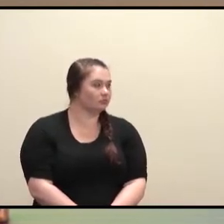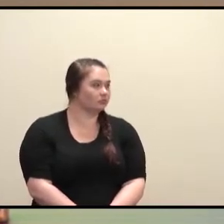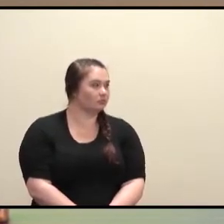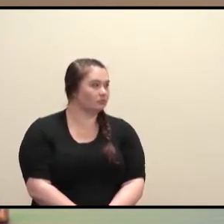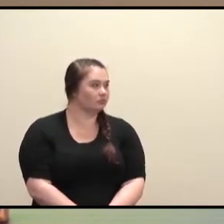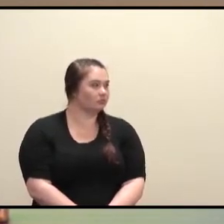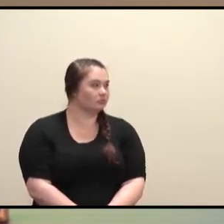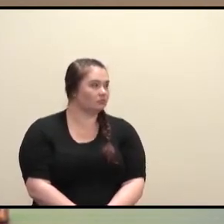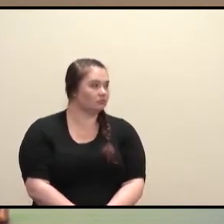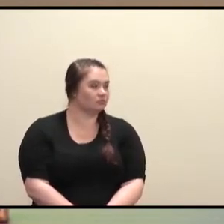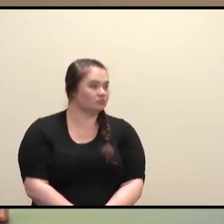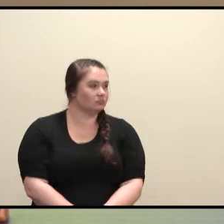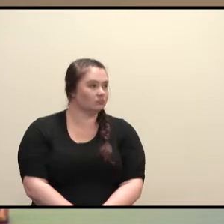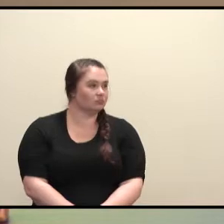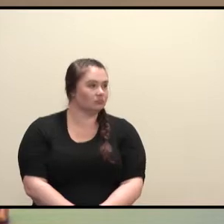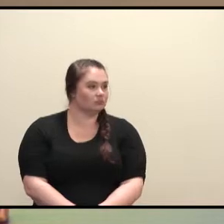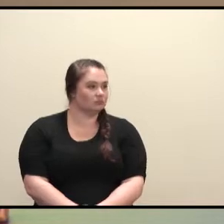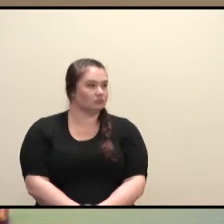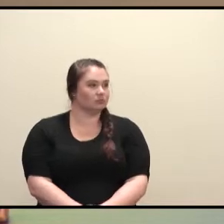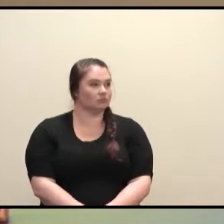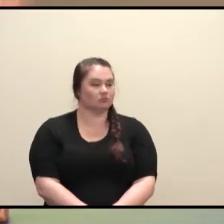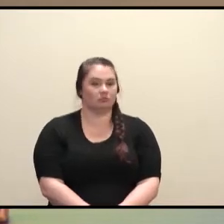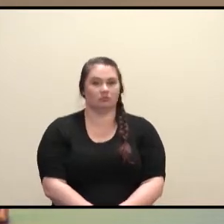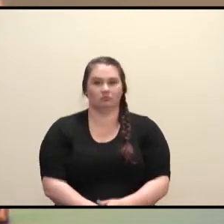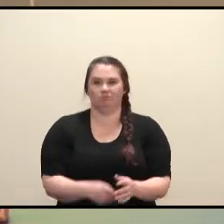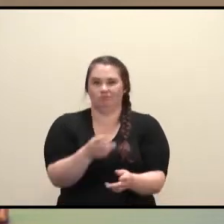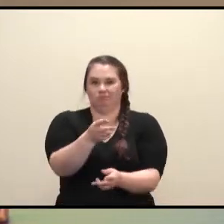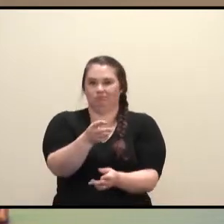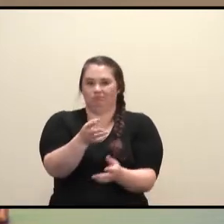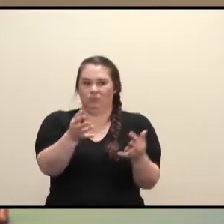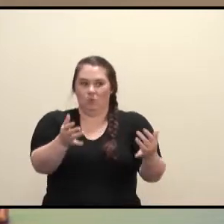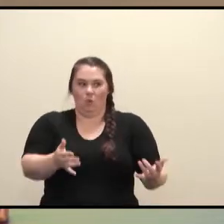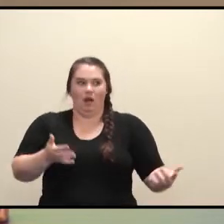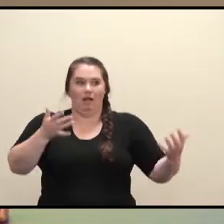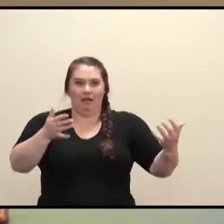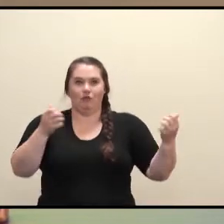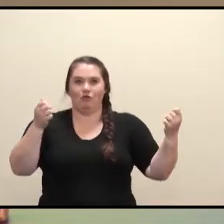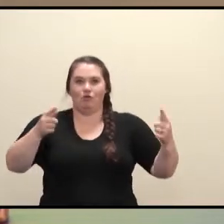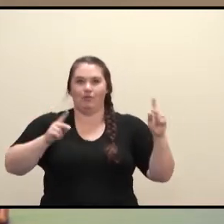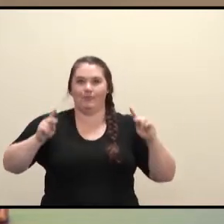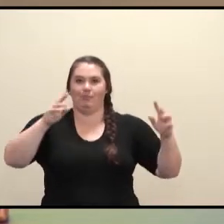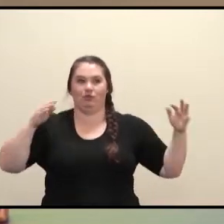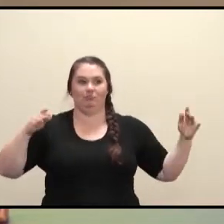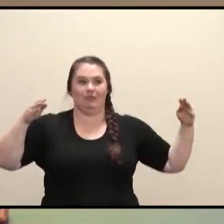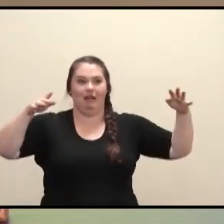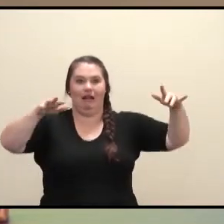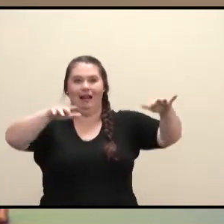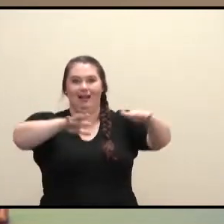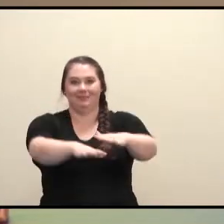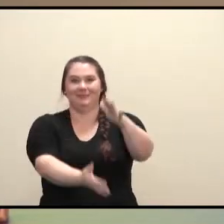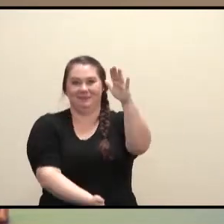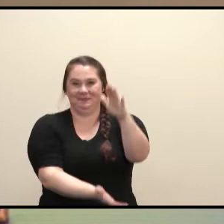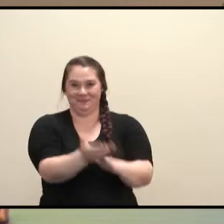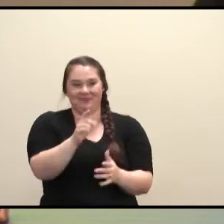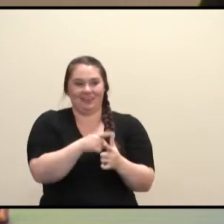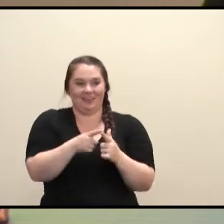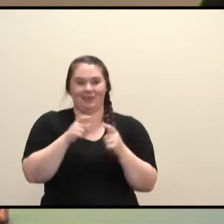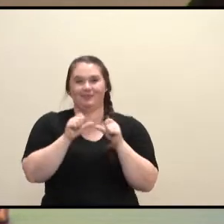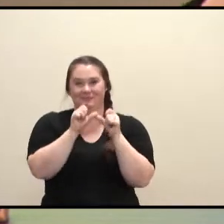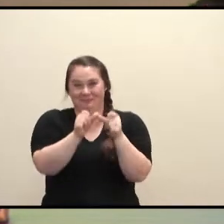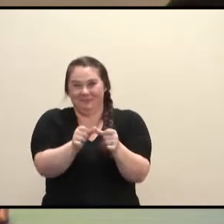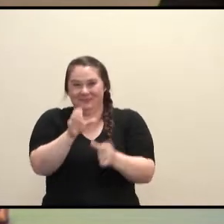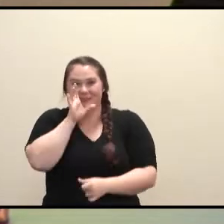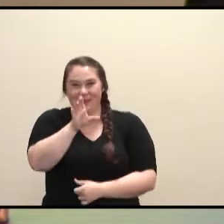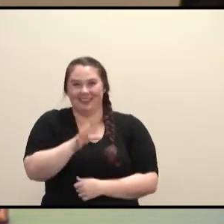Not that our board meeting isn't invigorating and lively, but we are just going to give a second for people to leave. And then we'll